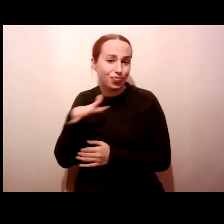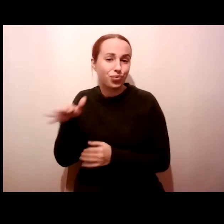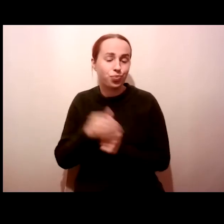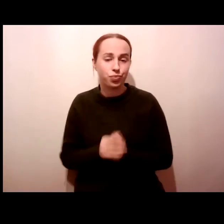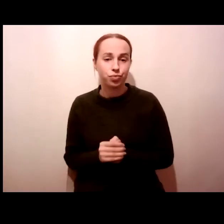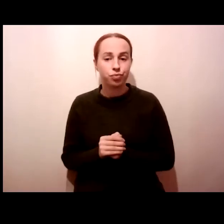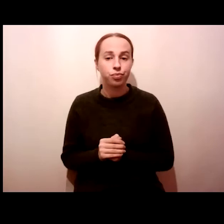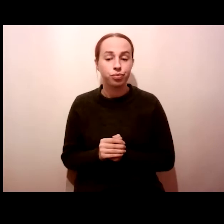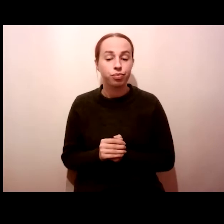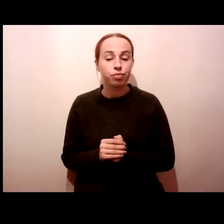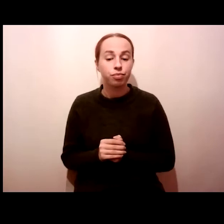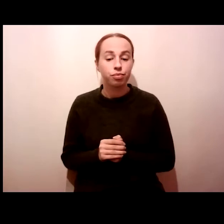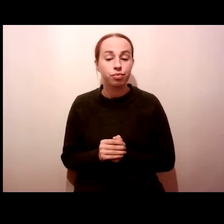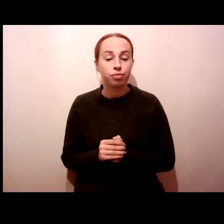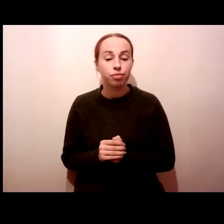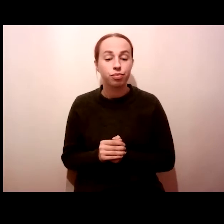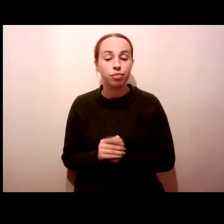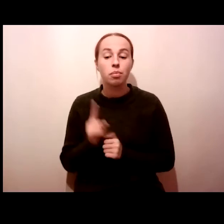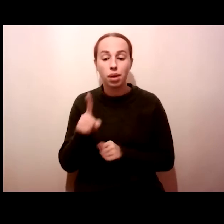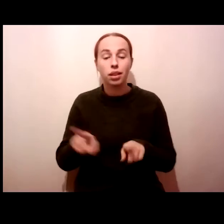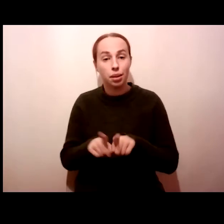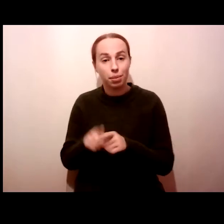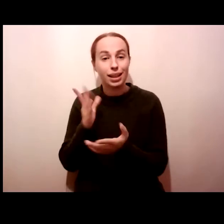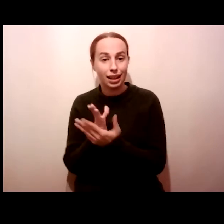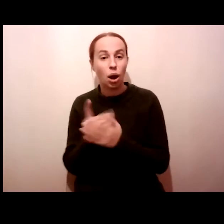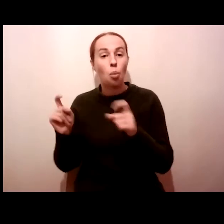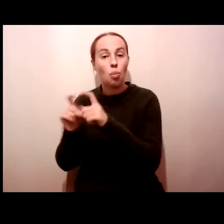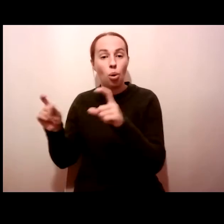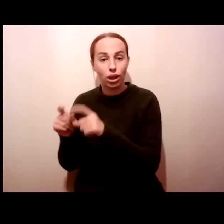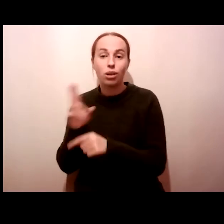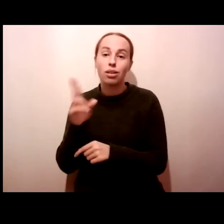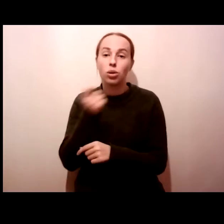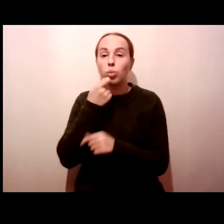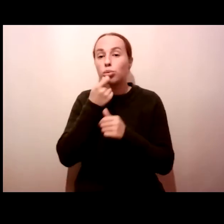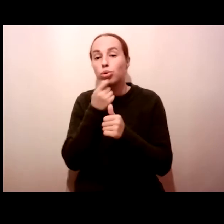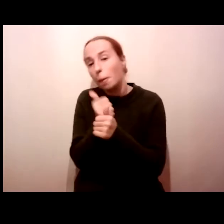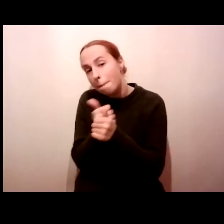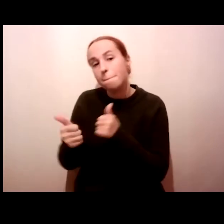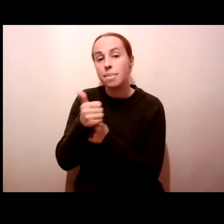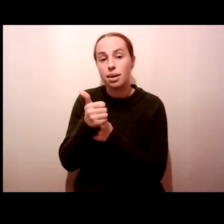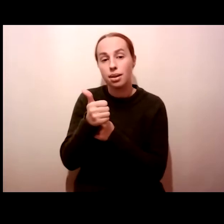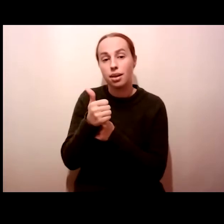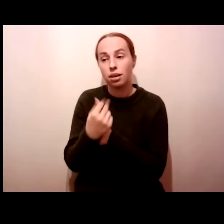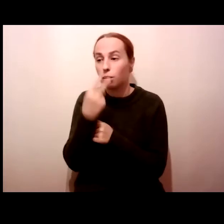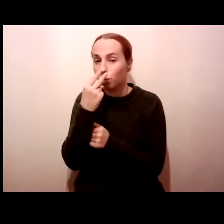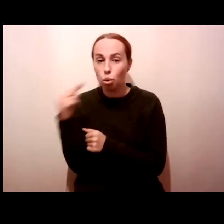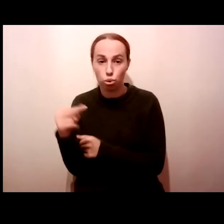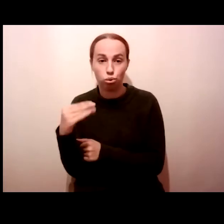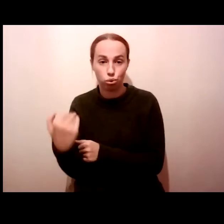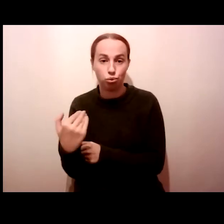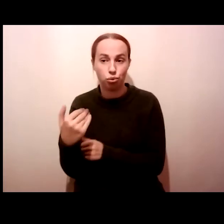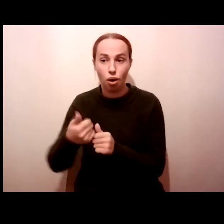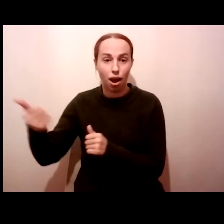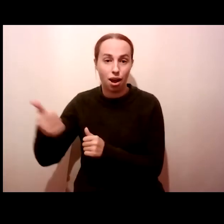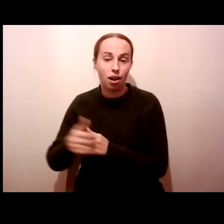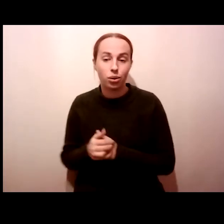This is the situation in the more general, in the wide sense. However, when we look at specific schools, we